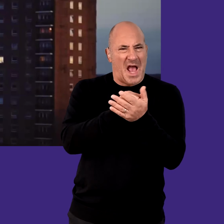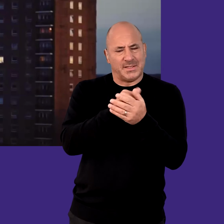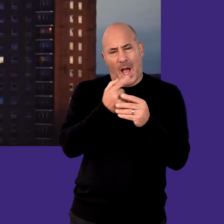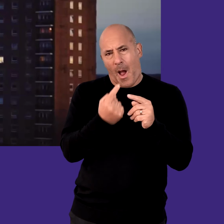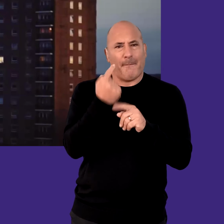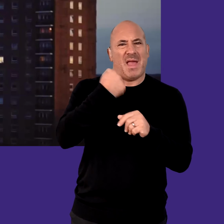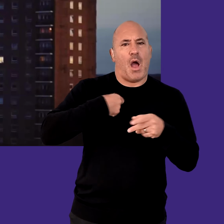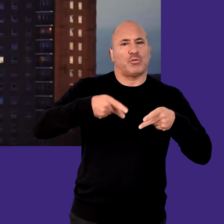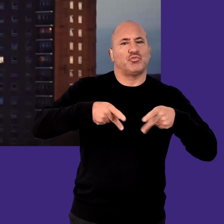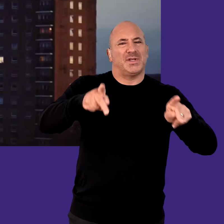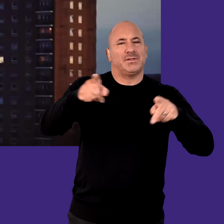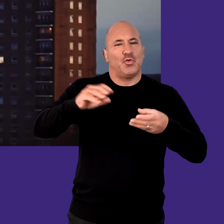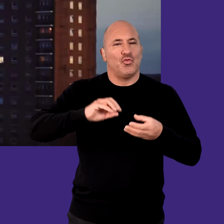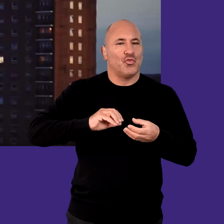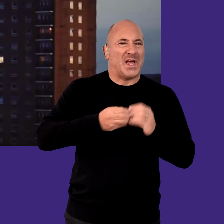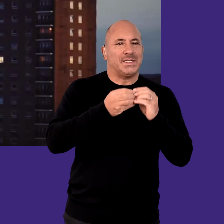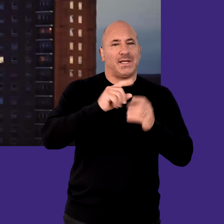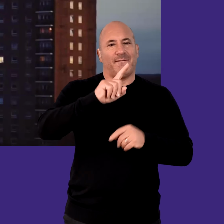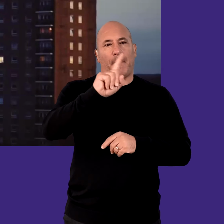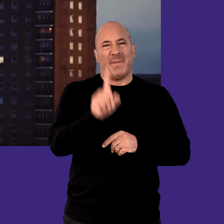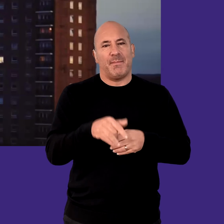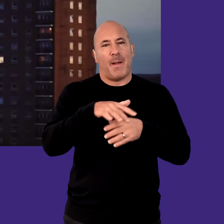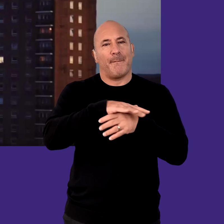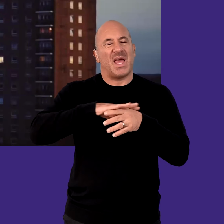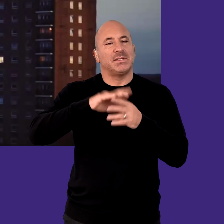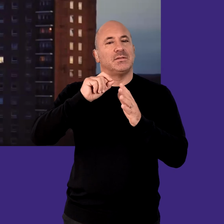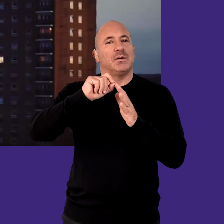from Sally Lockey